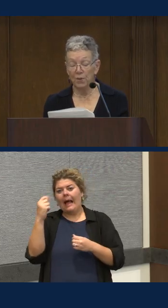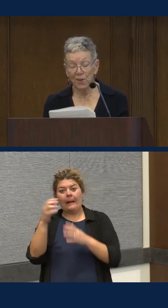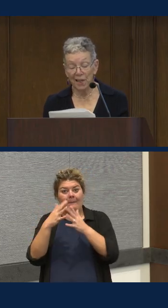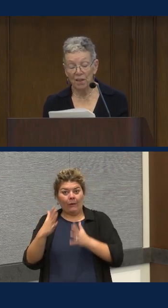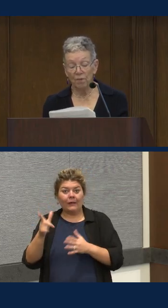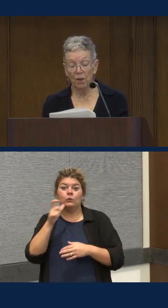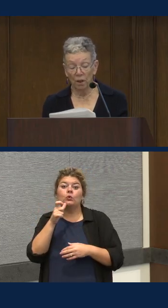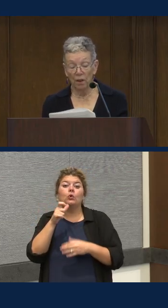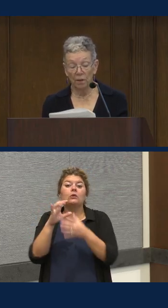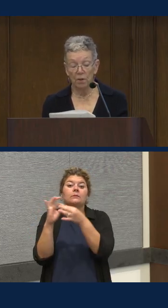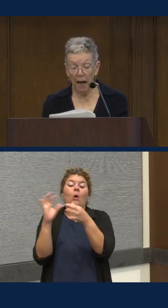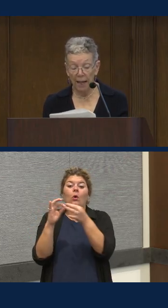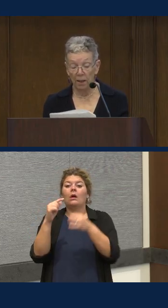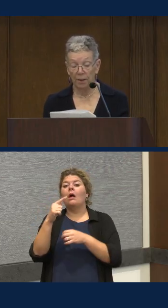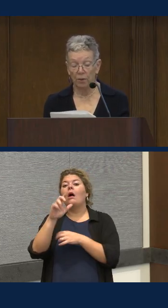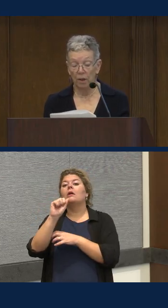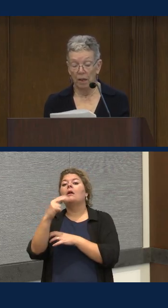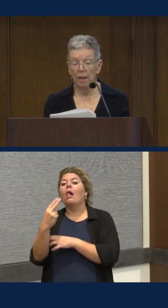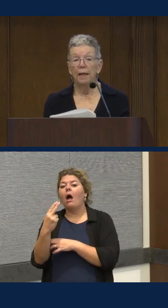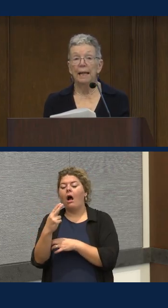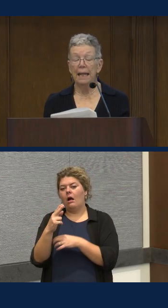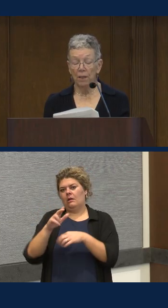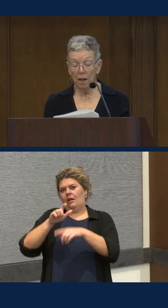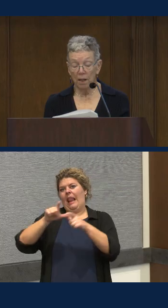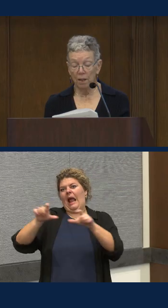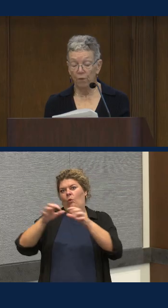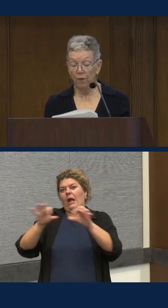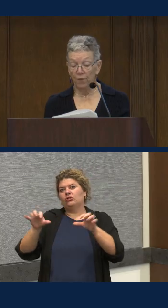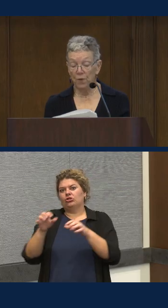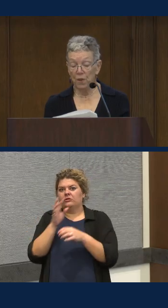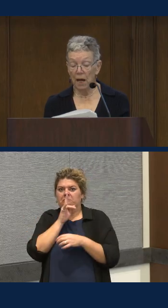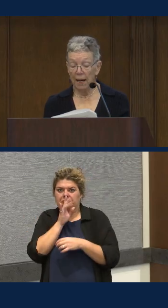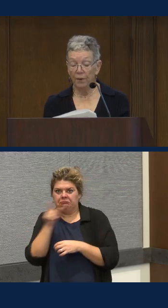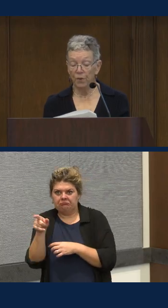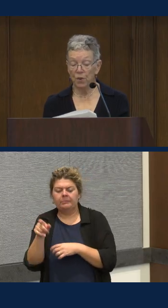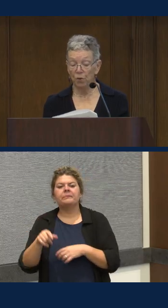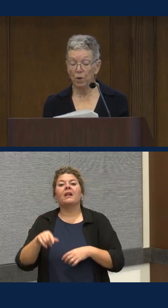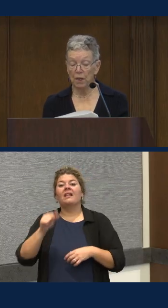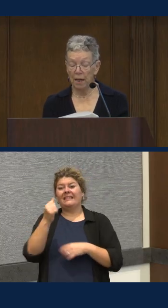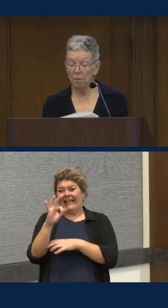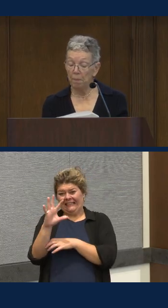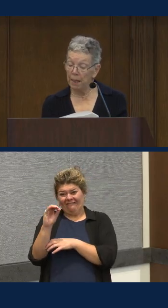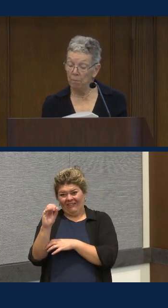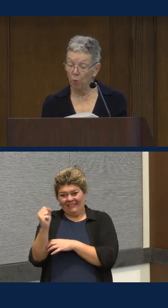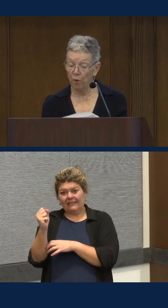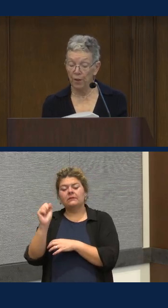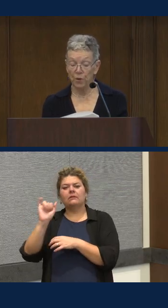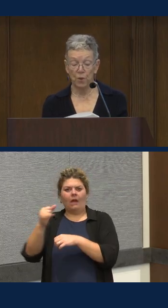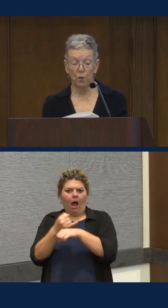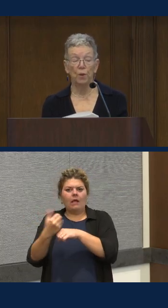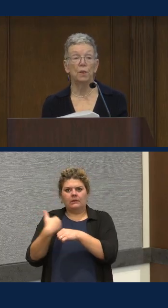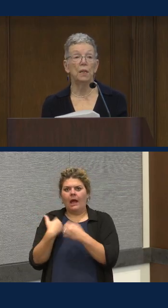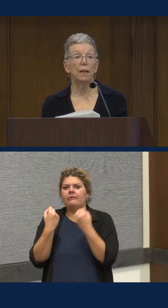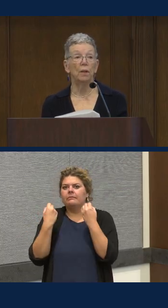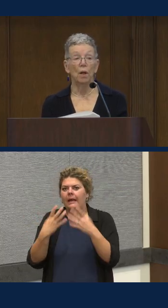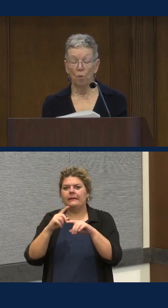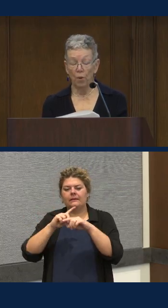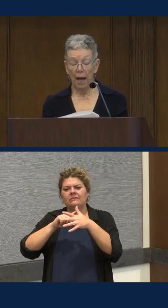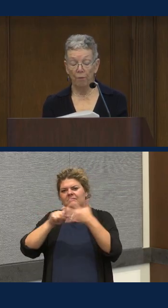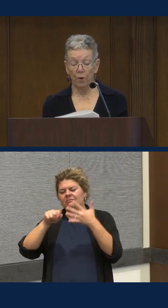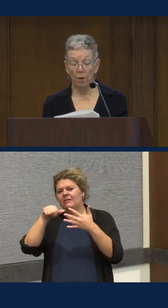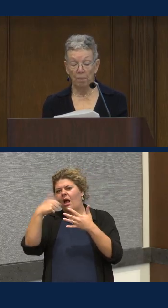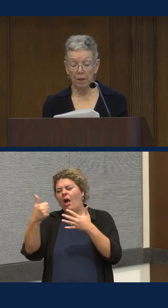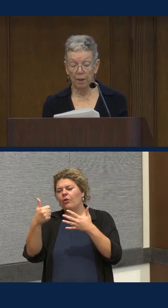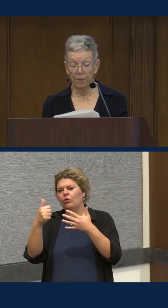spoke a distinctive Gullah dialect. In the 1950s, the island still retained many mores associated